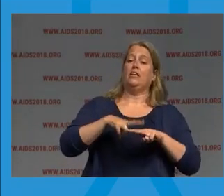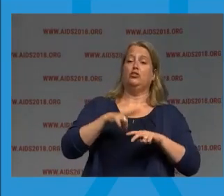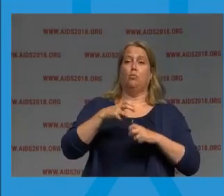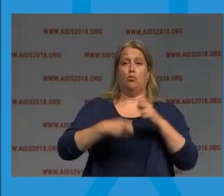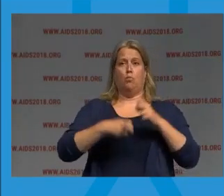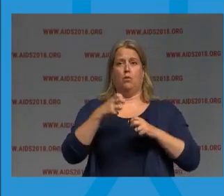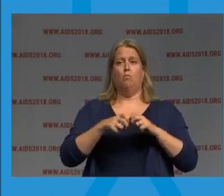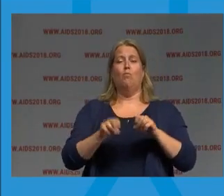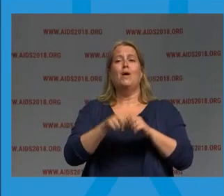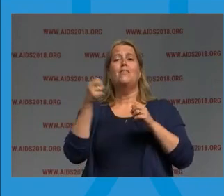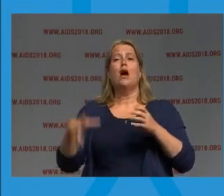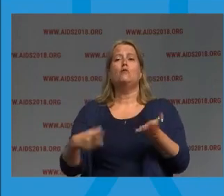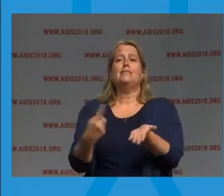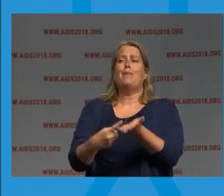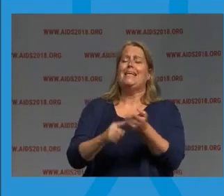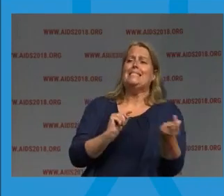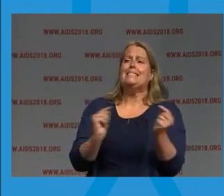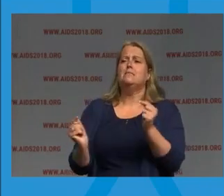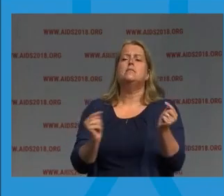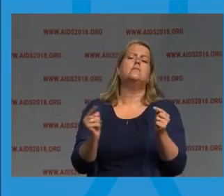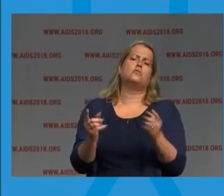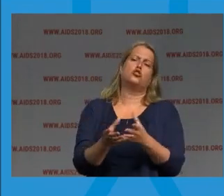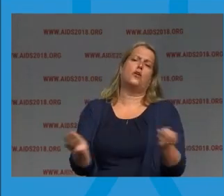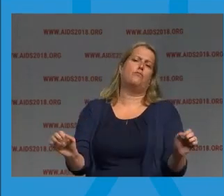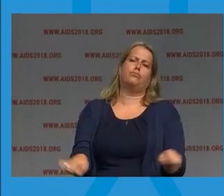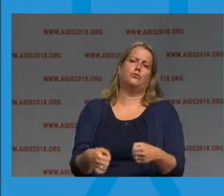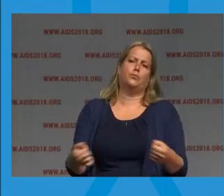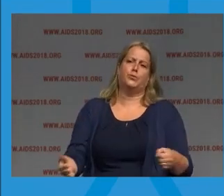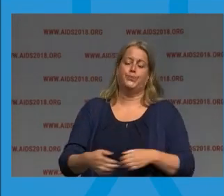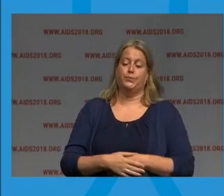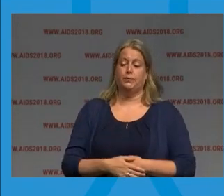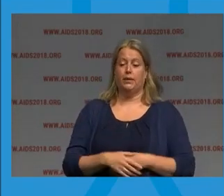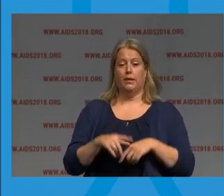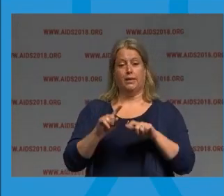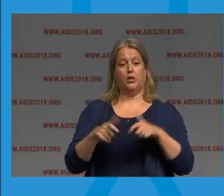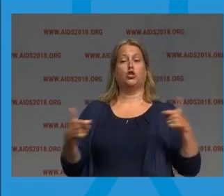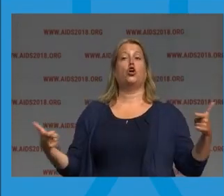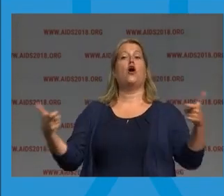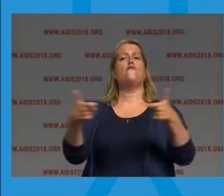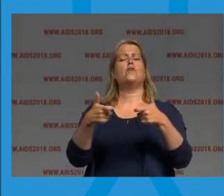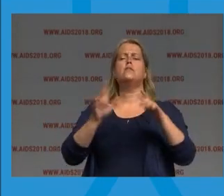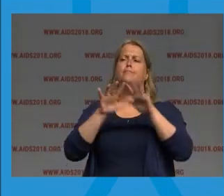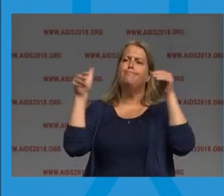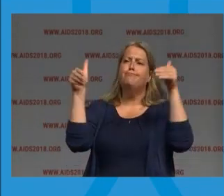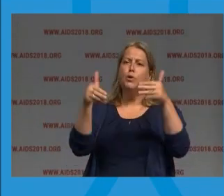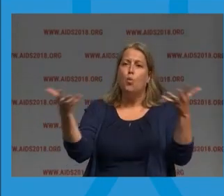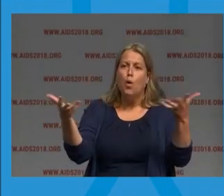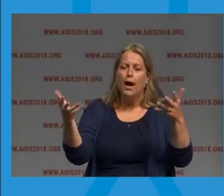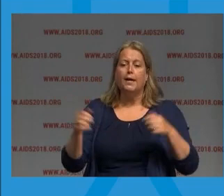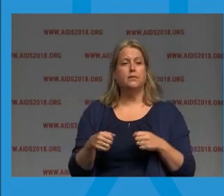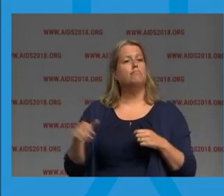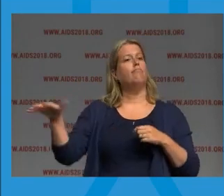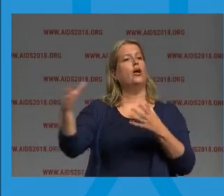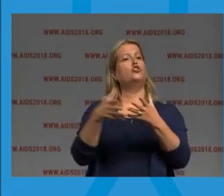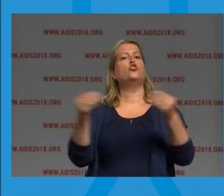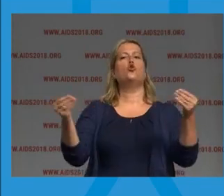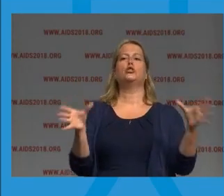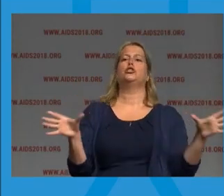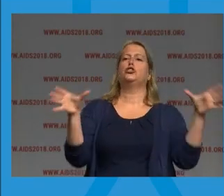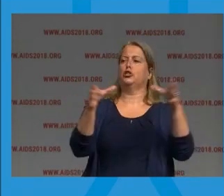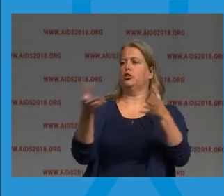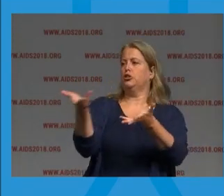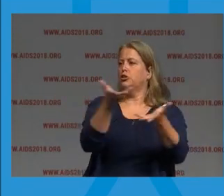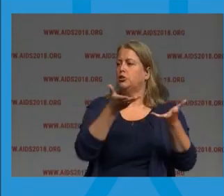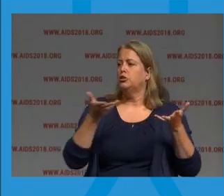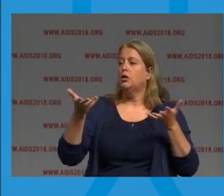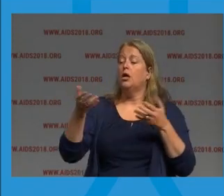debate. This conference must focus on finding collective solutions. Quite frankly, we cannot claim